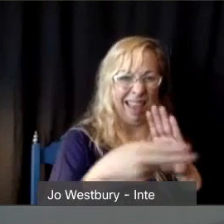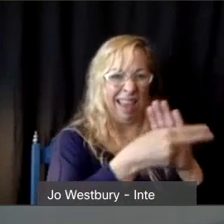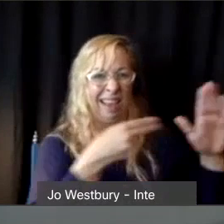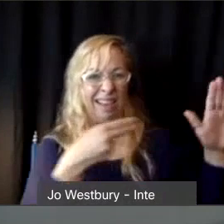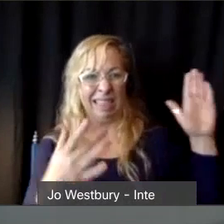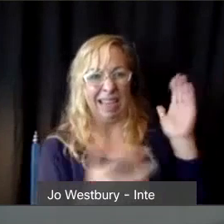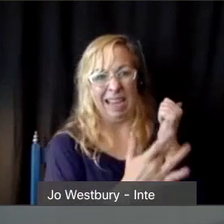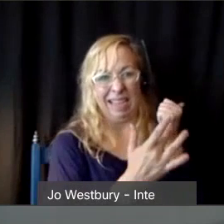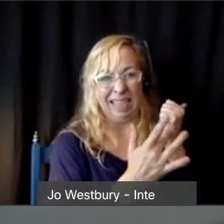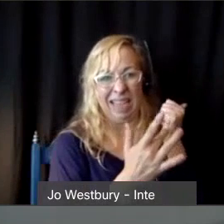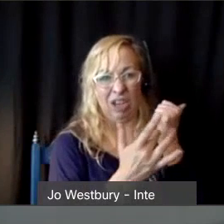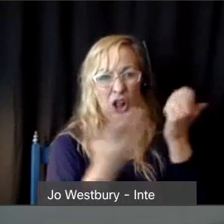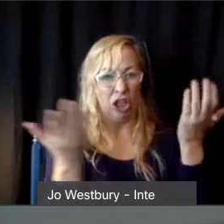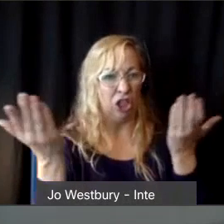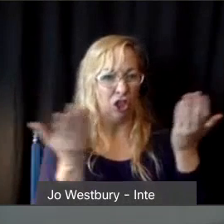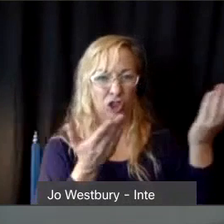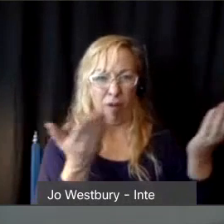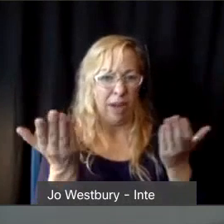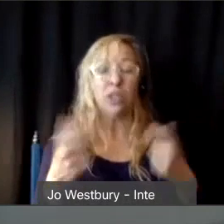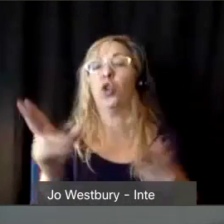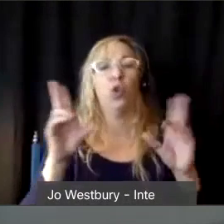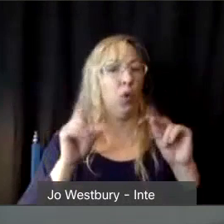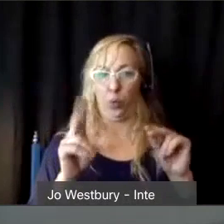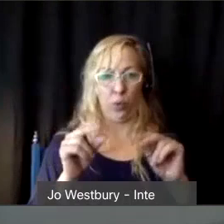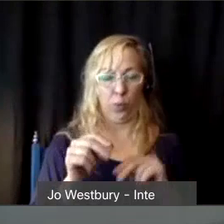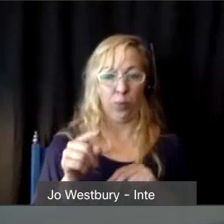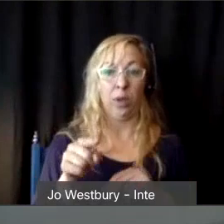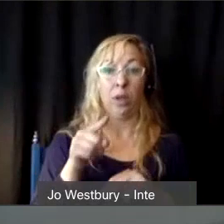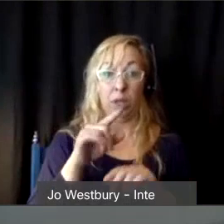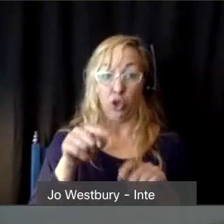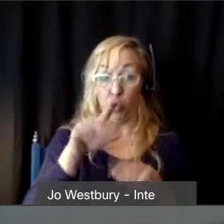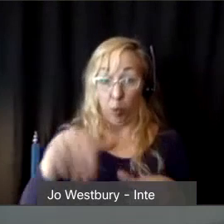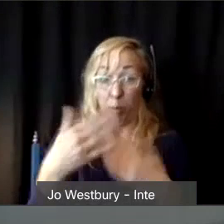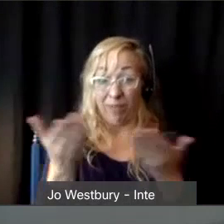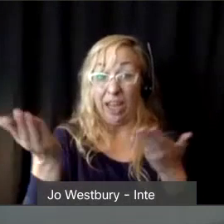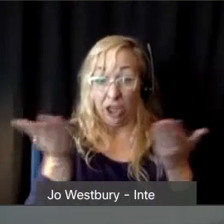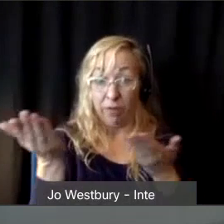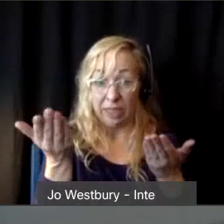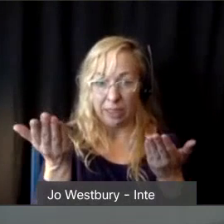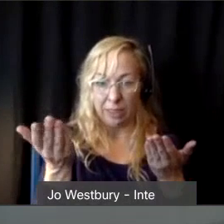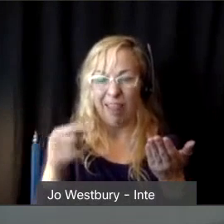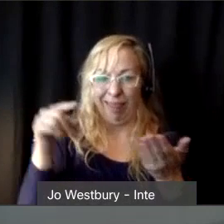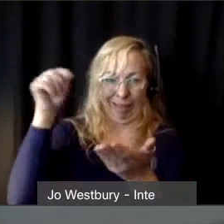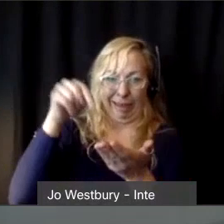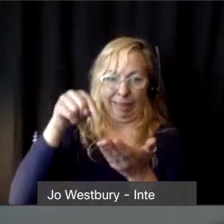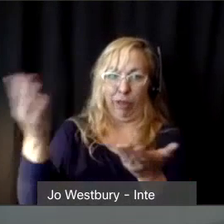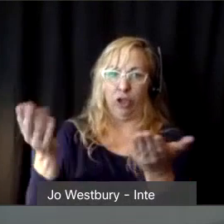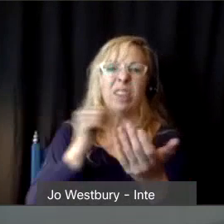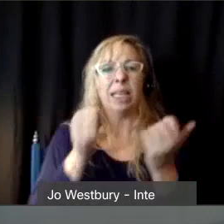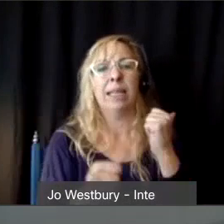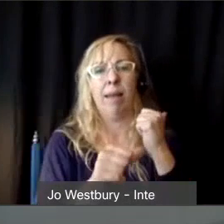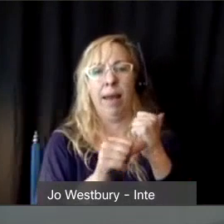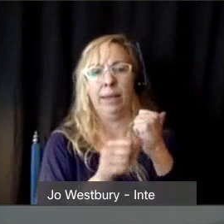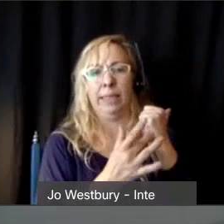service provided to the person. No, the service you're providing to the person is whatever the service is. So, you may